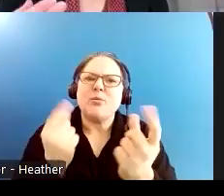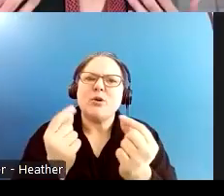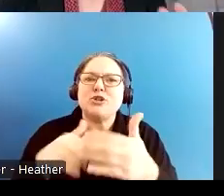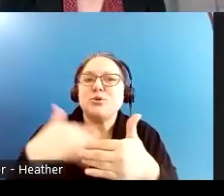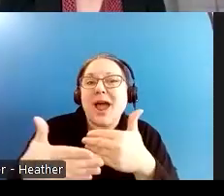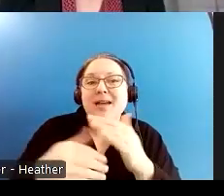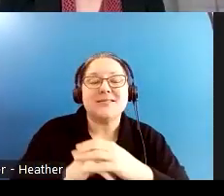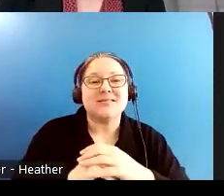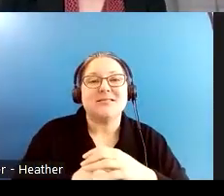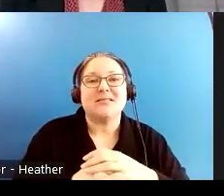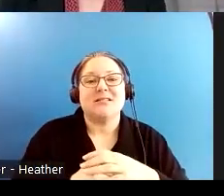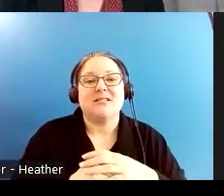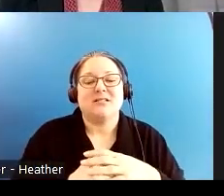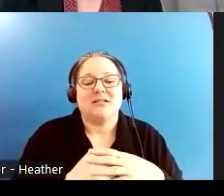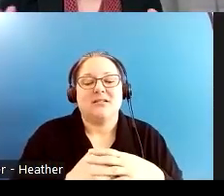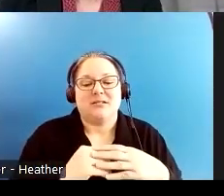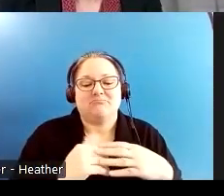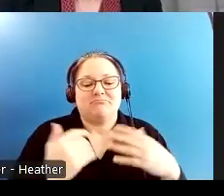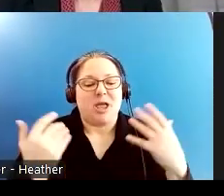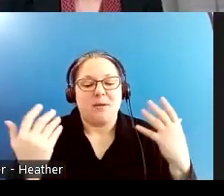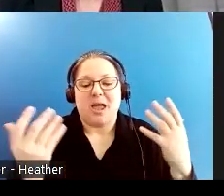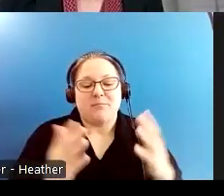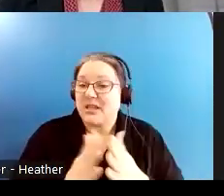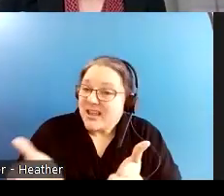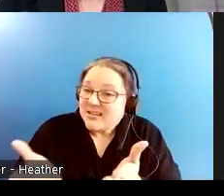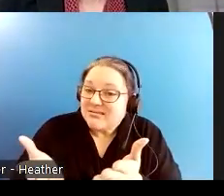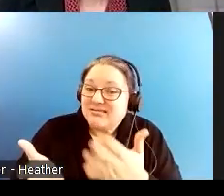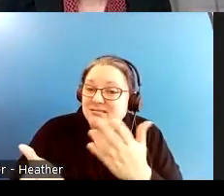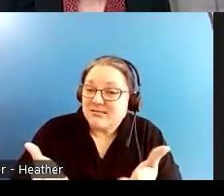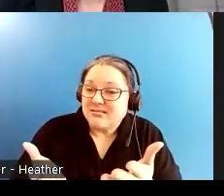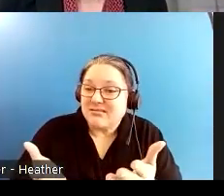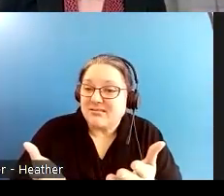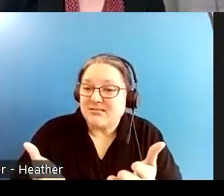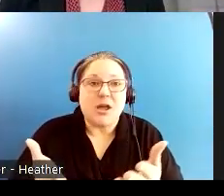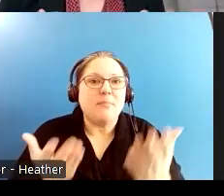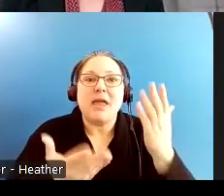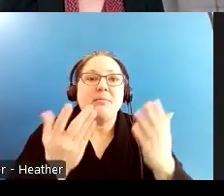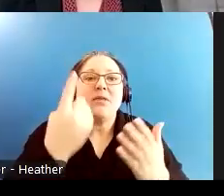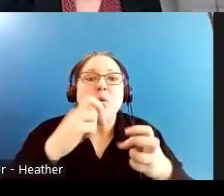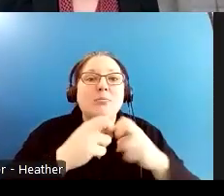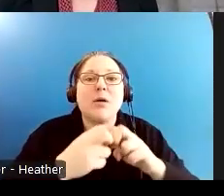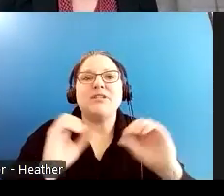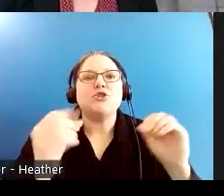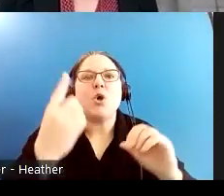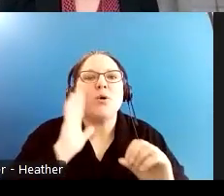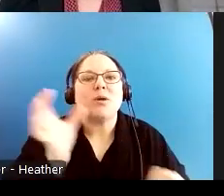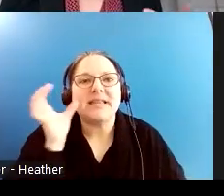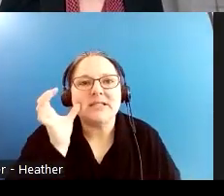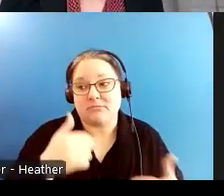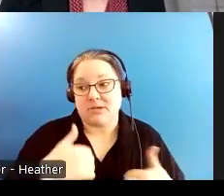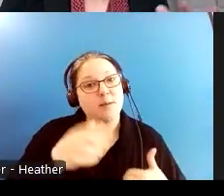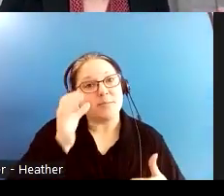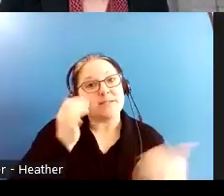oh, what's making them so hopeless is that like no one's ever listened to them, or what's making them so hopeless is that like